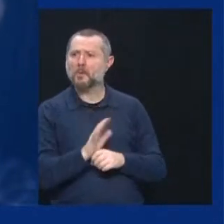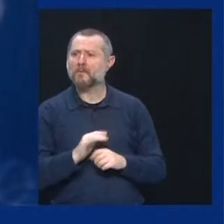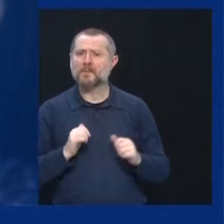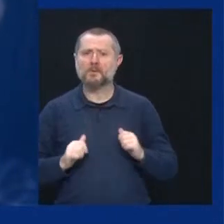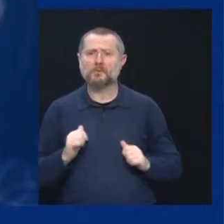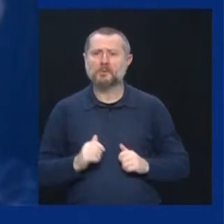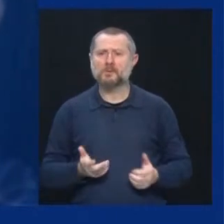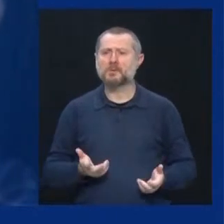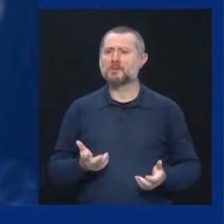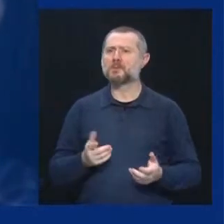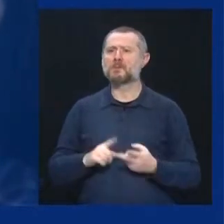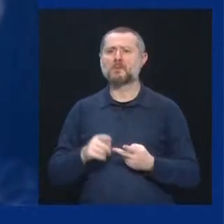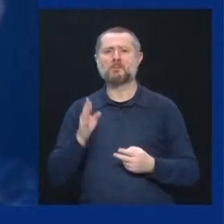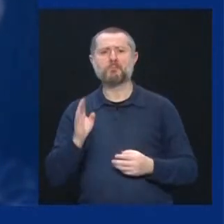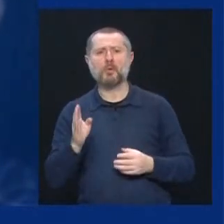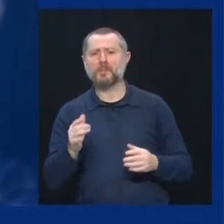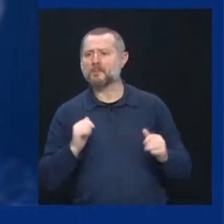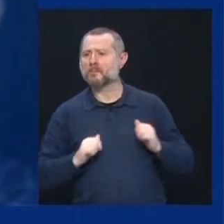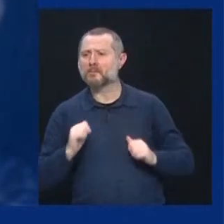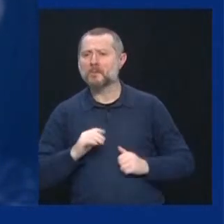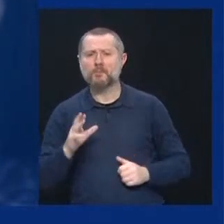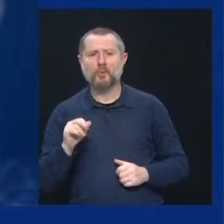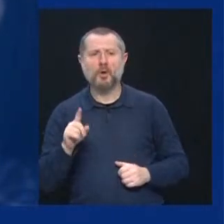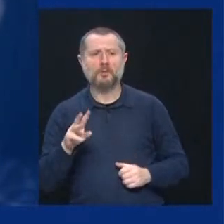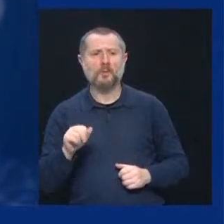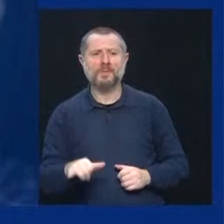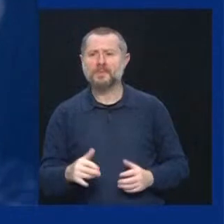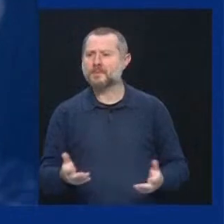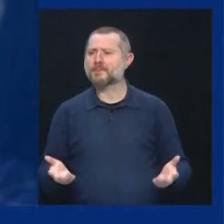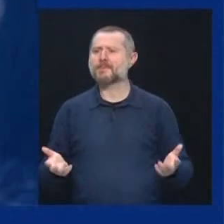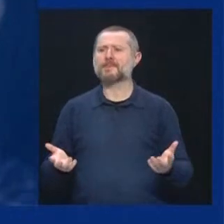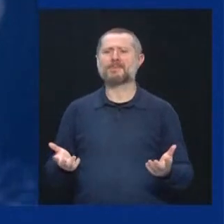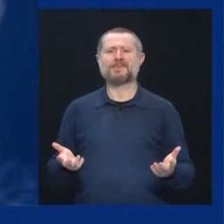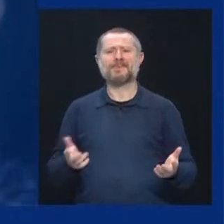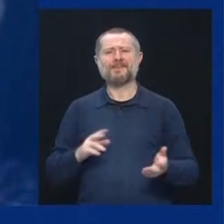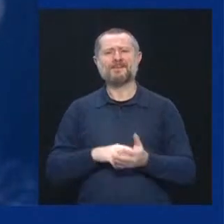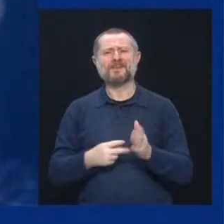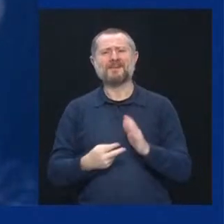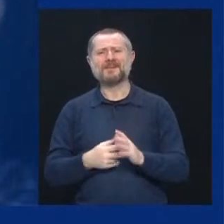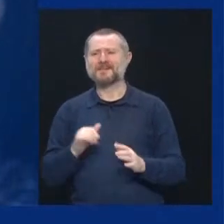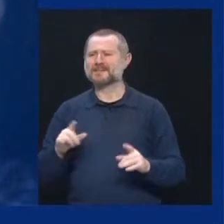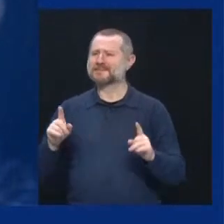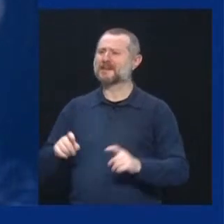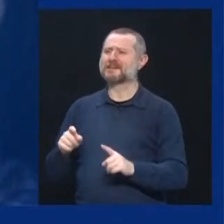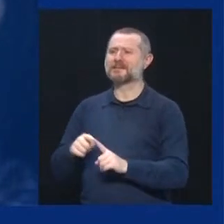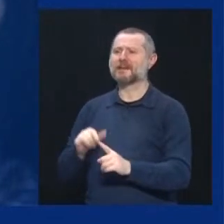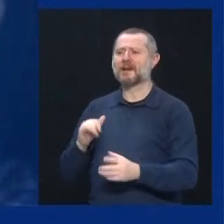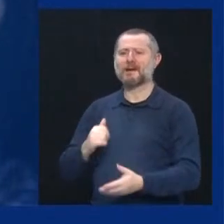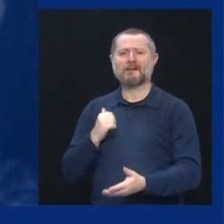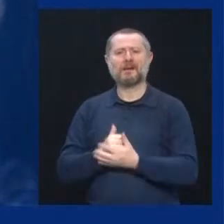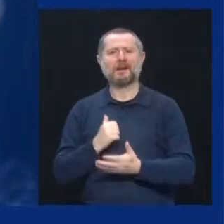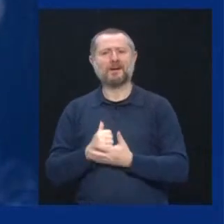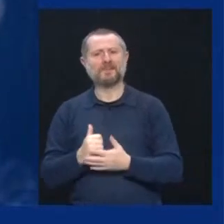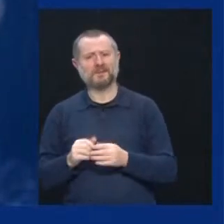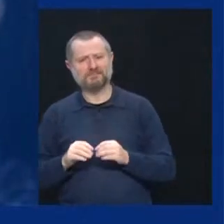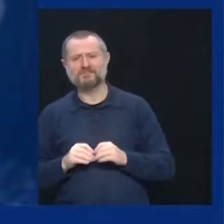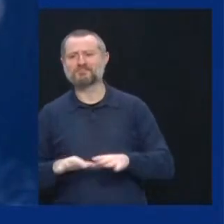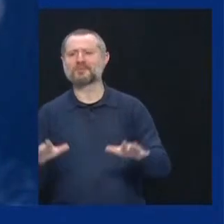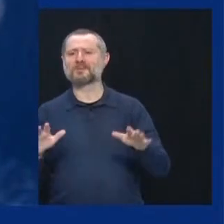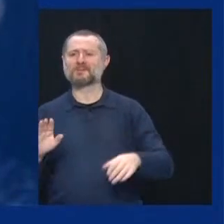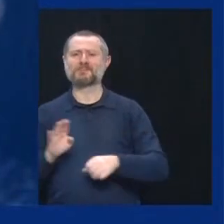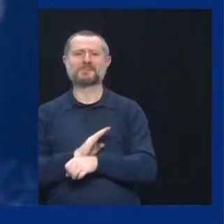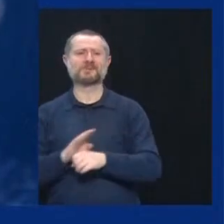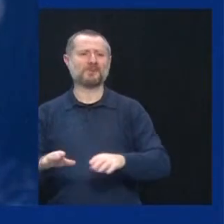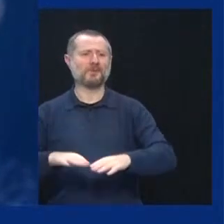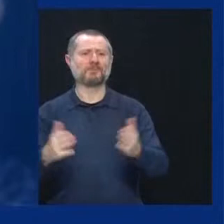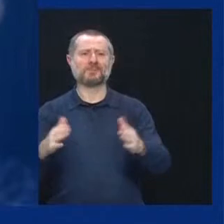see a play? So I believe that testing is the key to accelerating the reopening of the economy. But